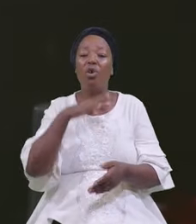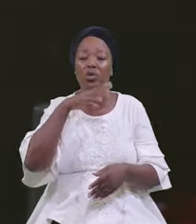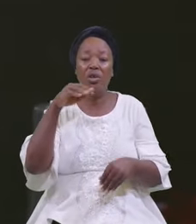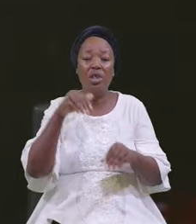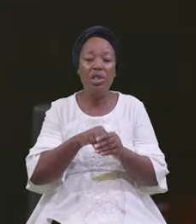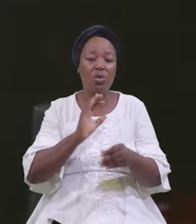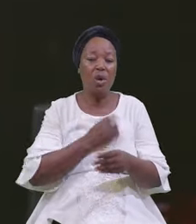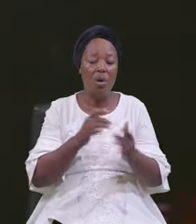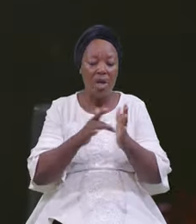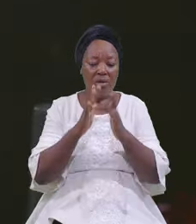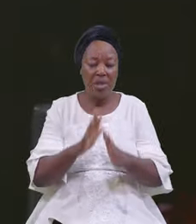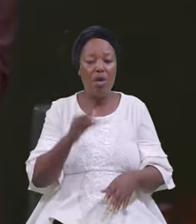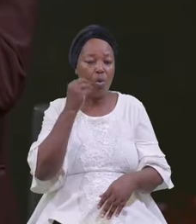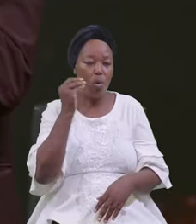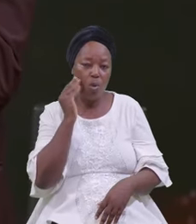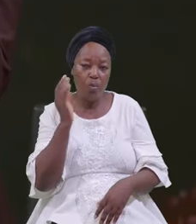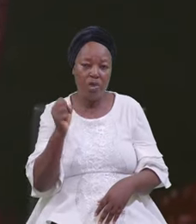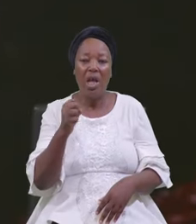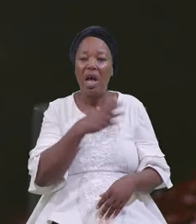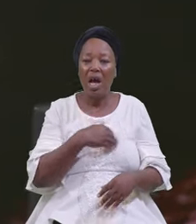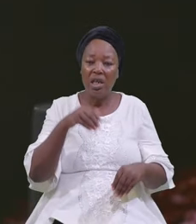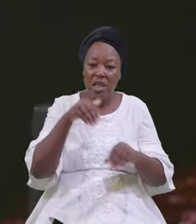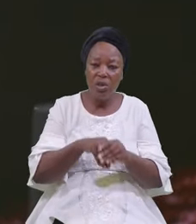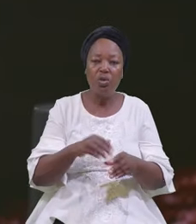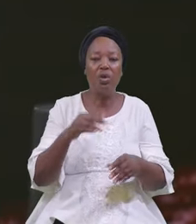own Christian homes, into the